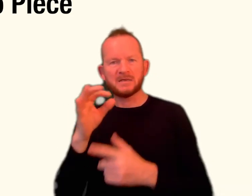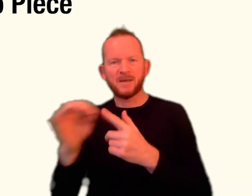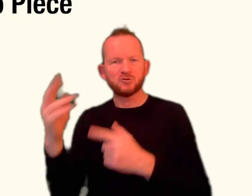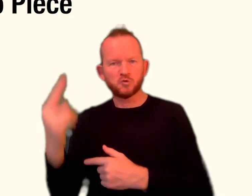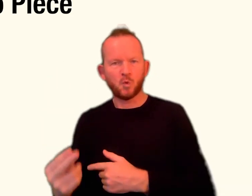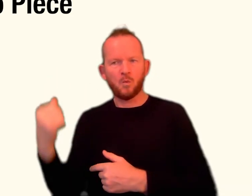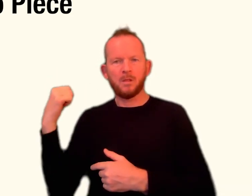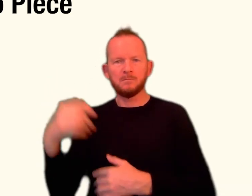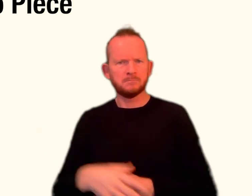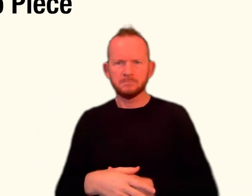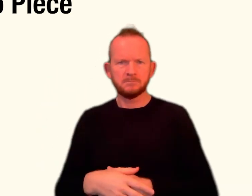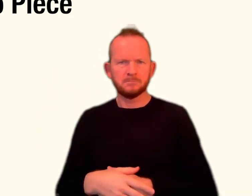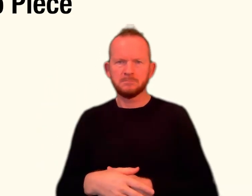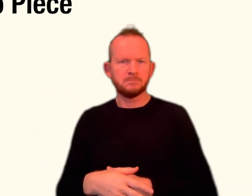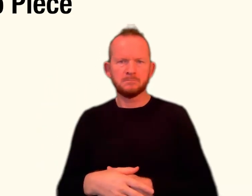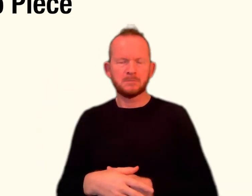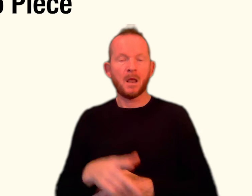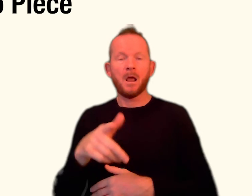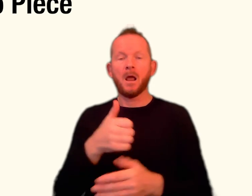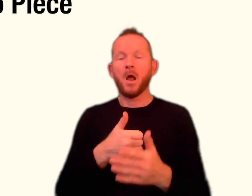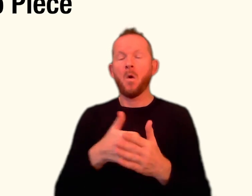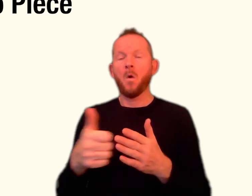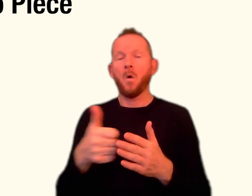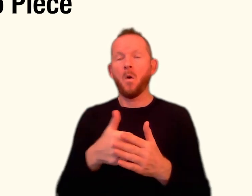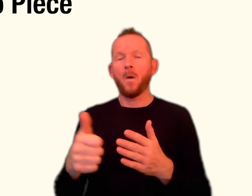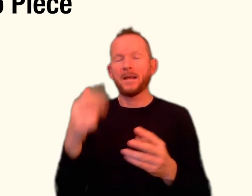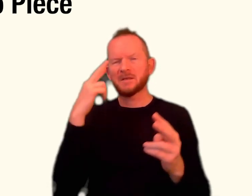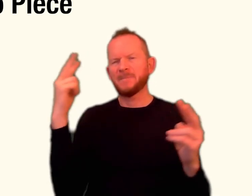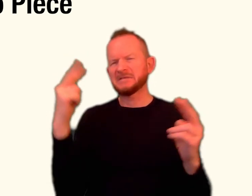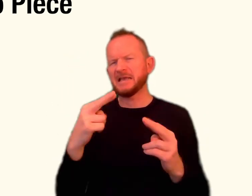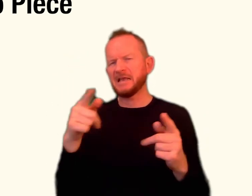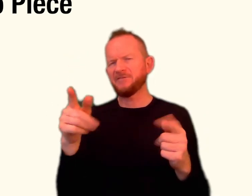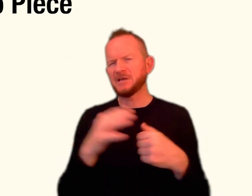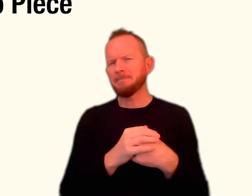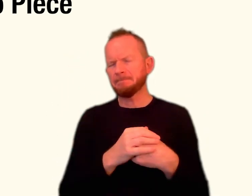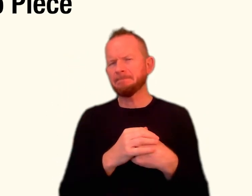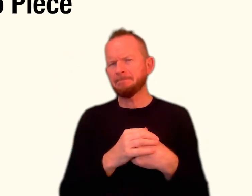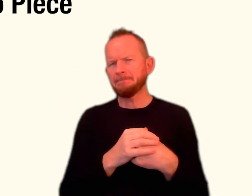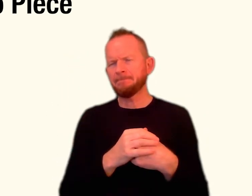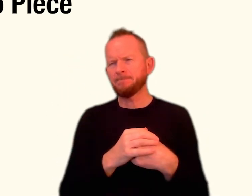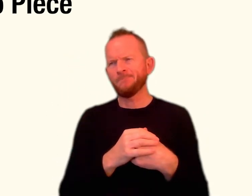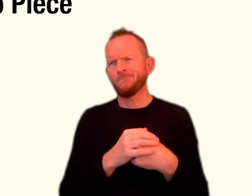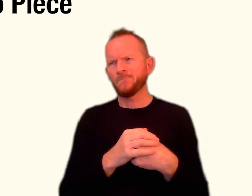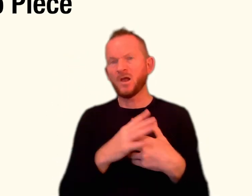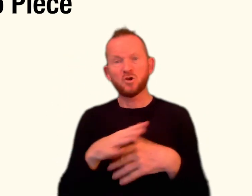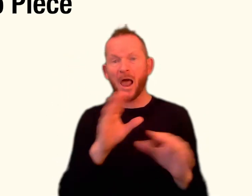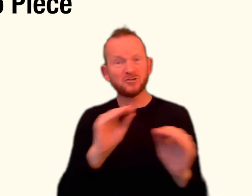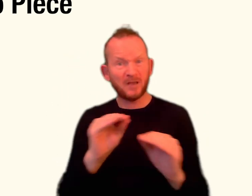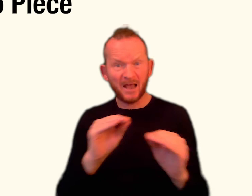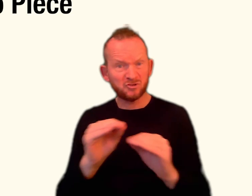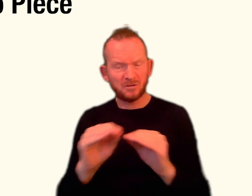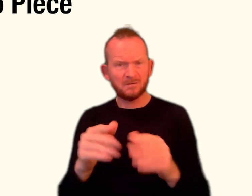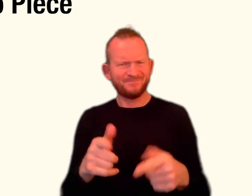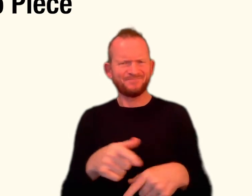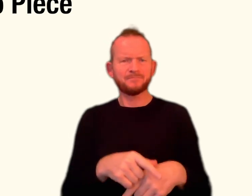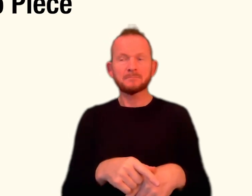school. And it's always perceived as not education.